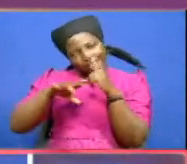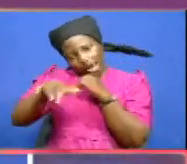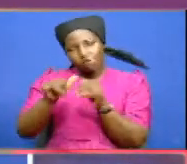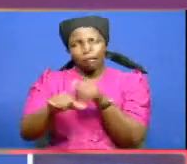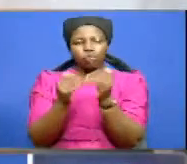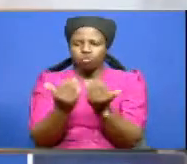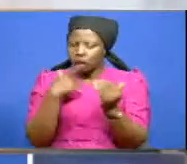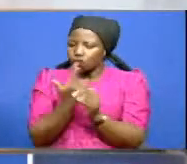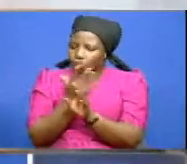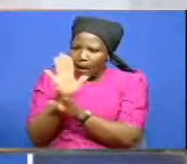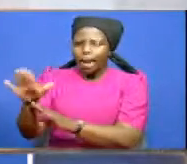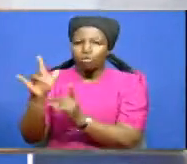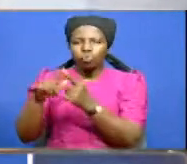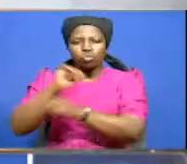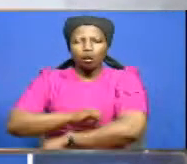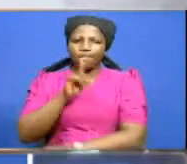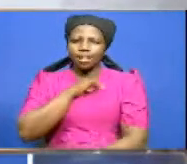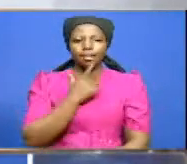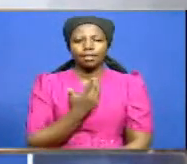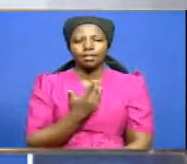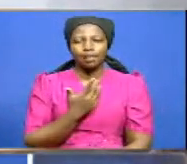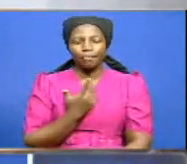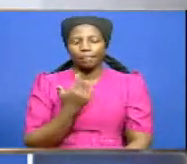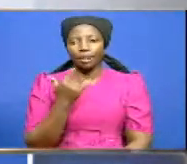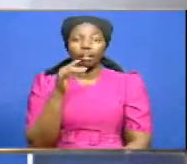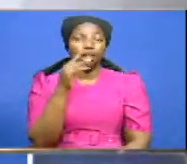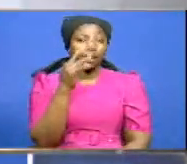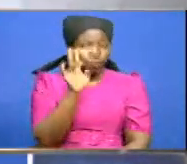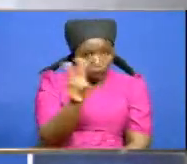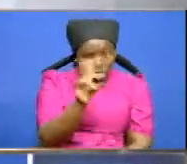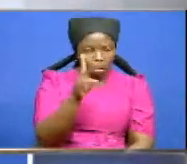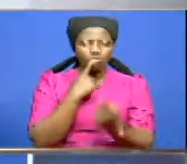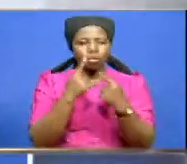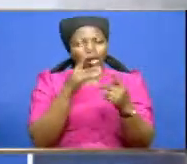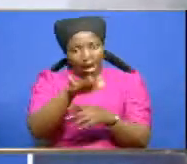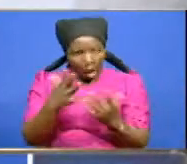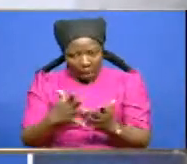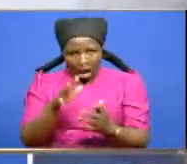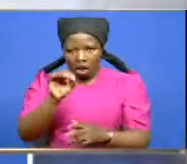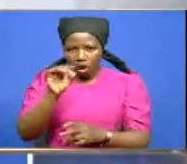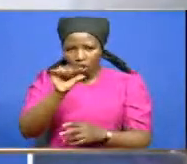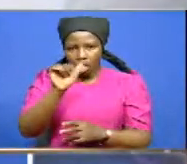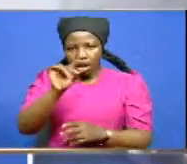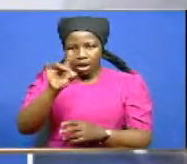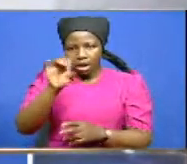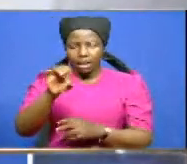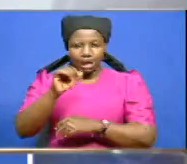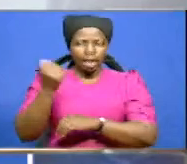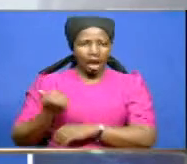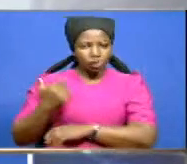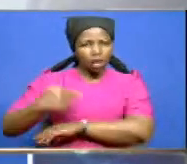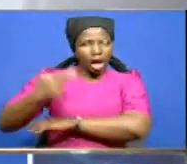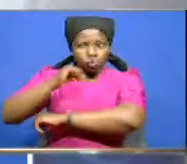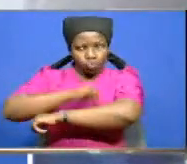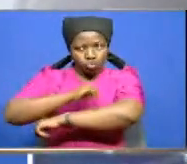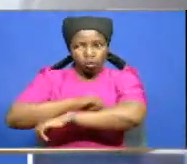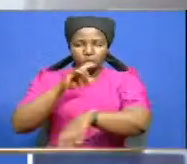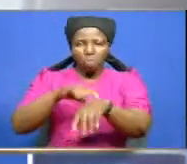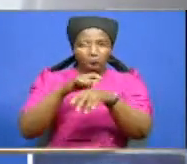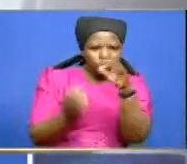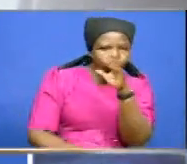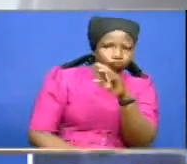back to school. The two were speaking at Ogande Girls during a groundbreaking ceremony for the school's library